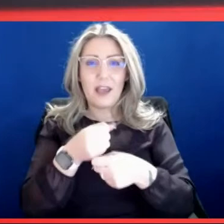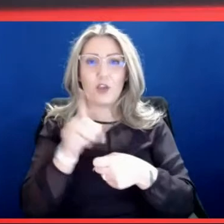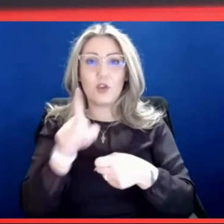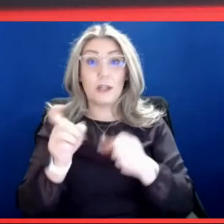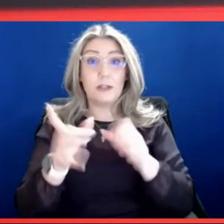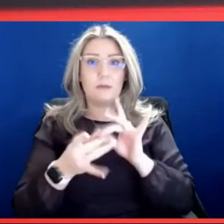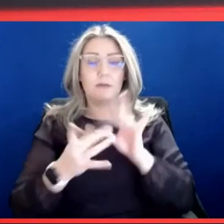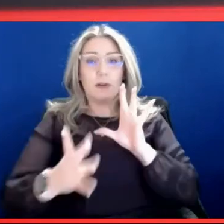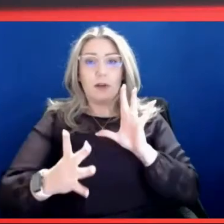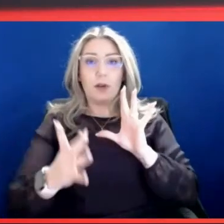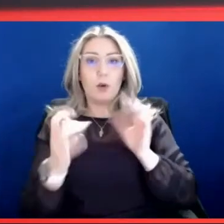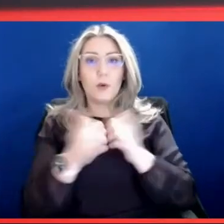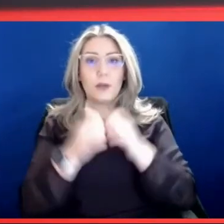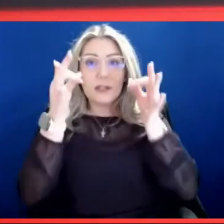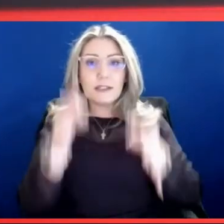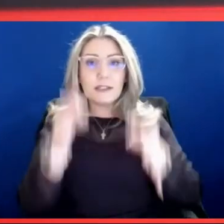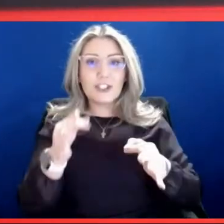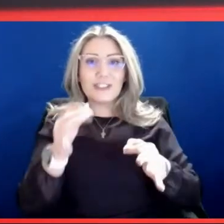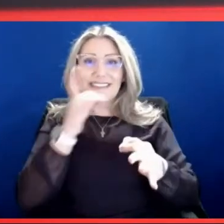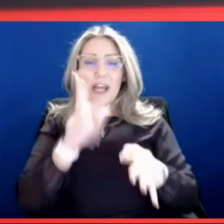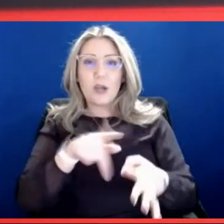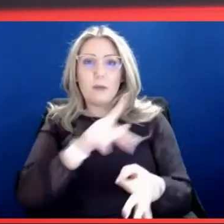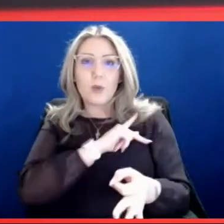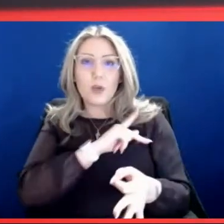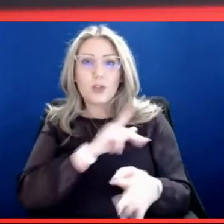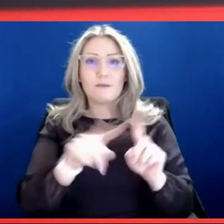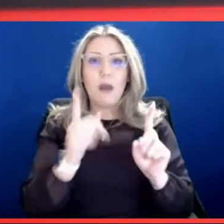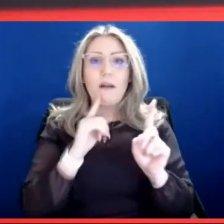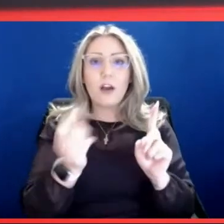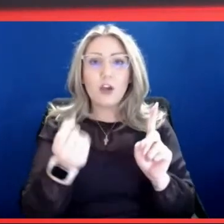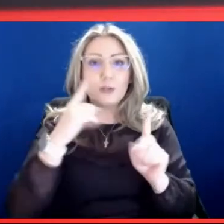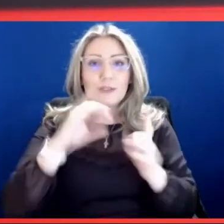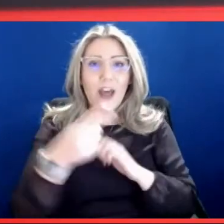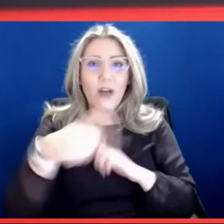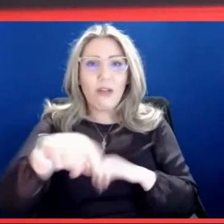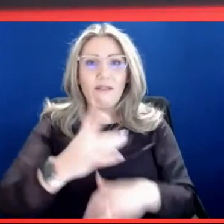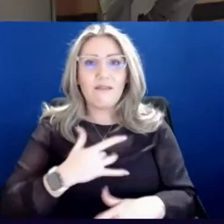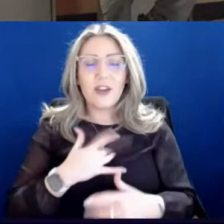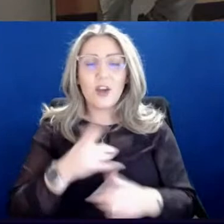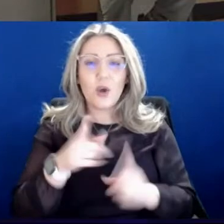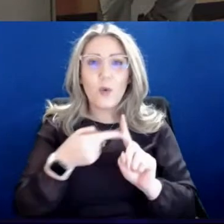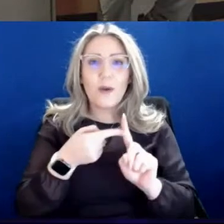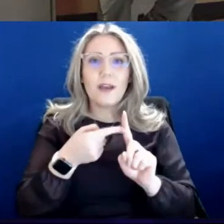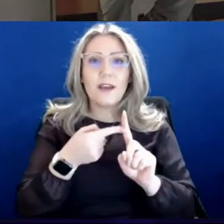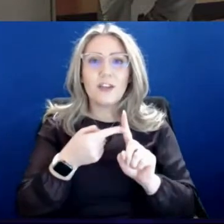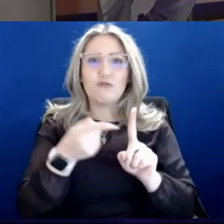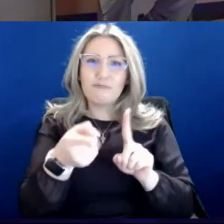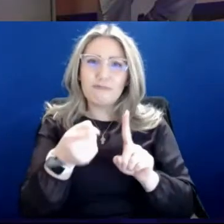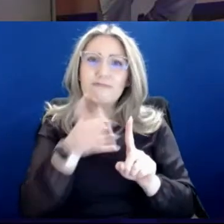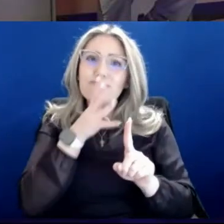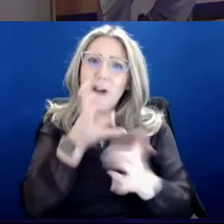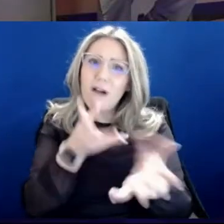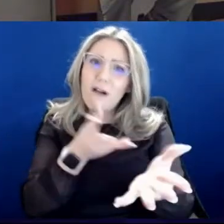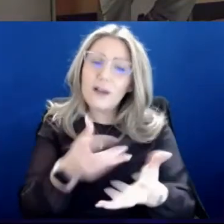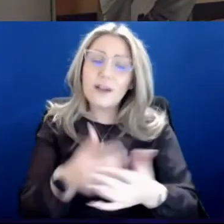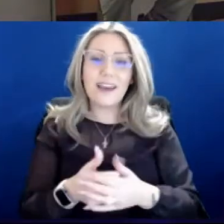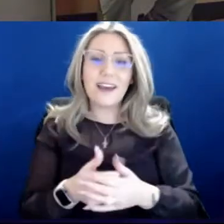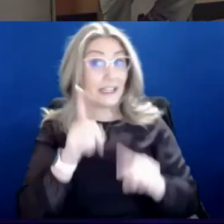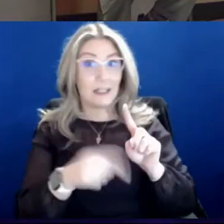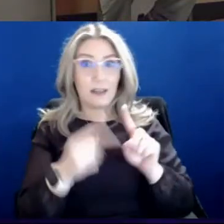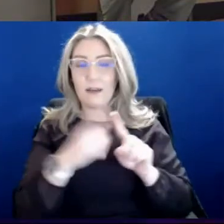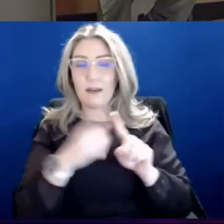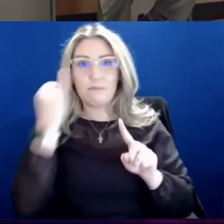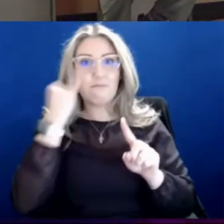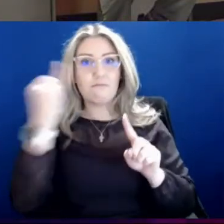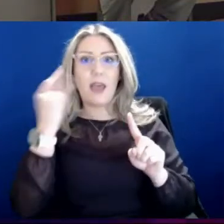but attached to understand how people feel while you're talking to them. I can't imagine the juggling act of having